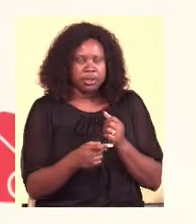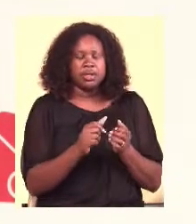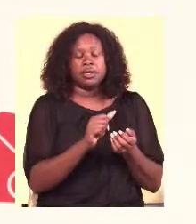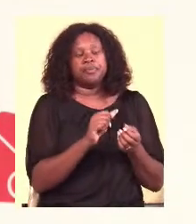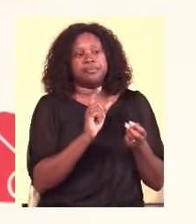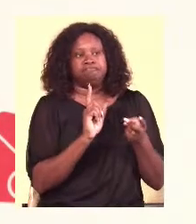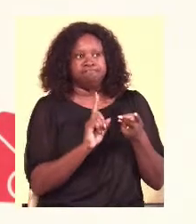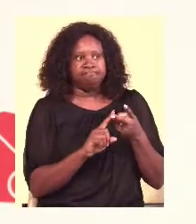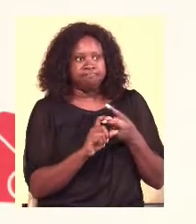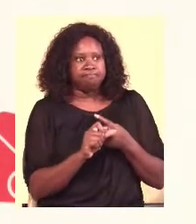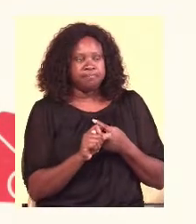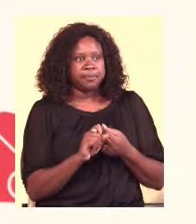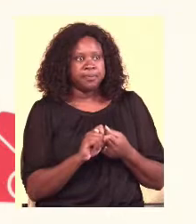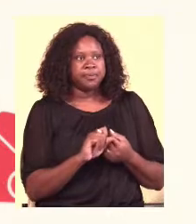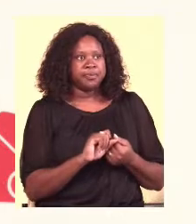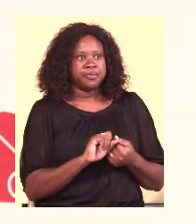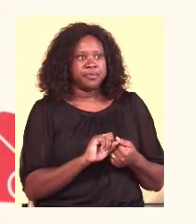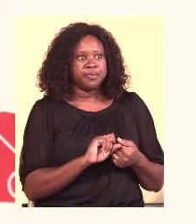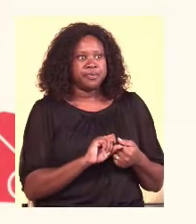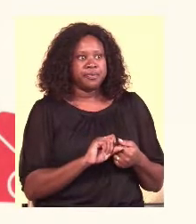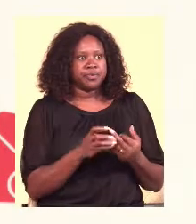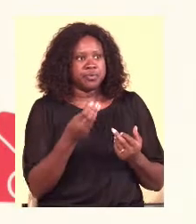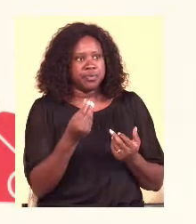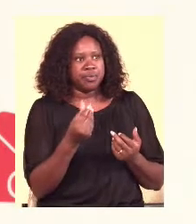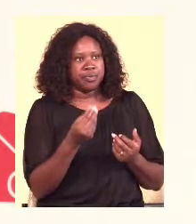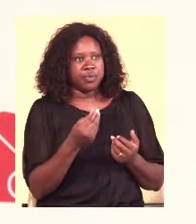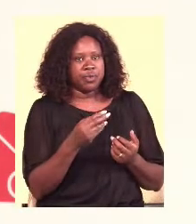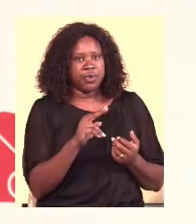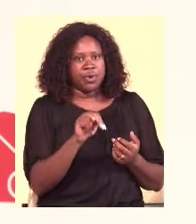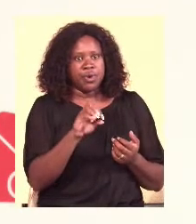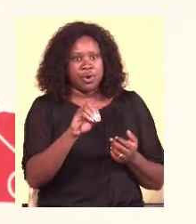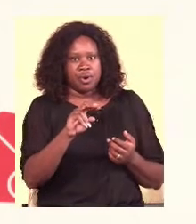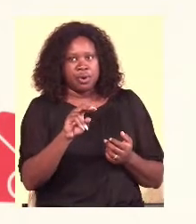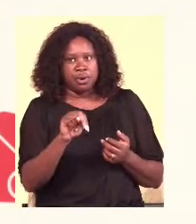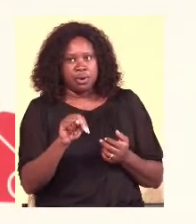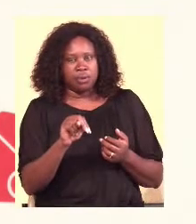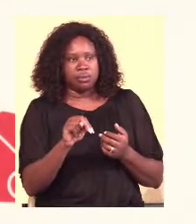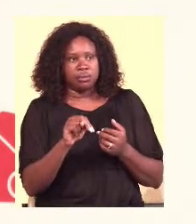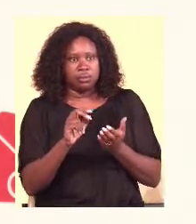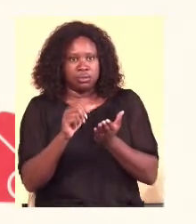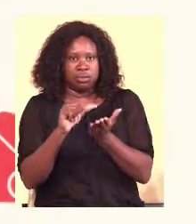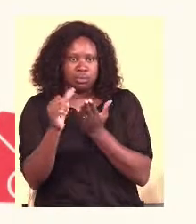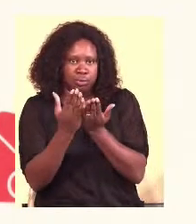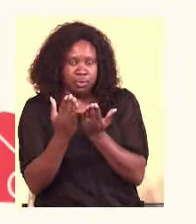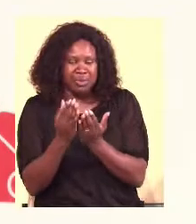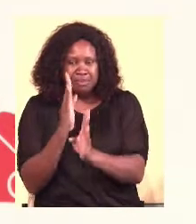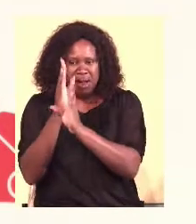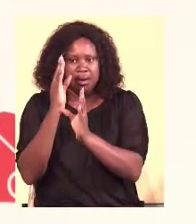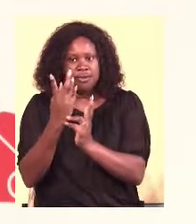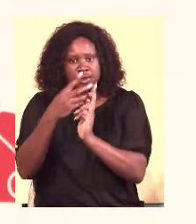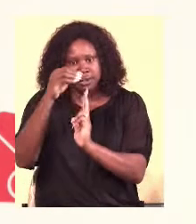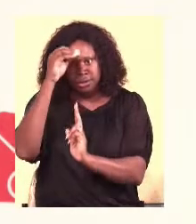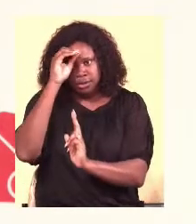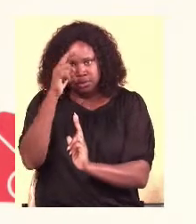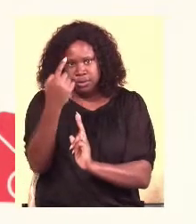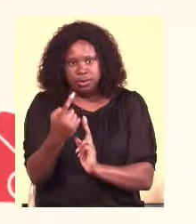NASFAF. But also there is an amount called non-tuition fee. It is for the students themselves,